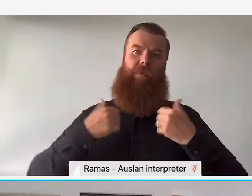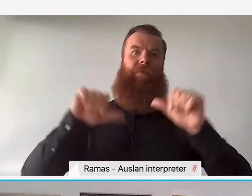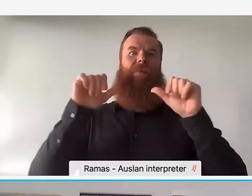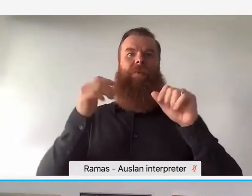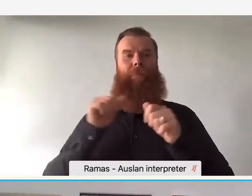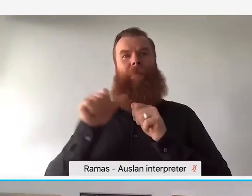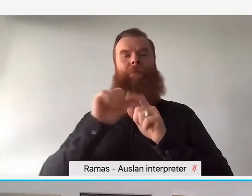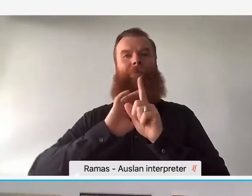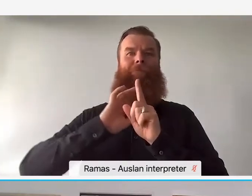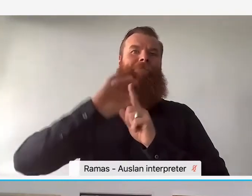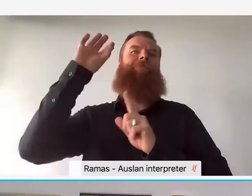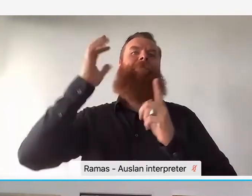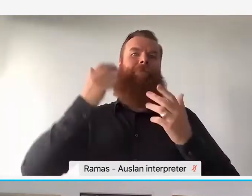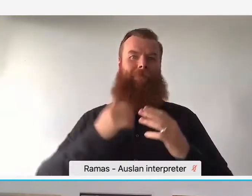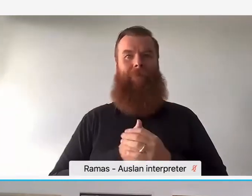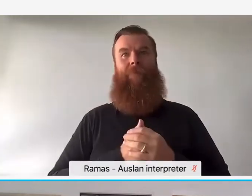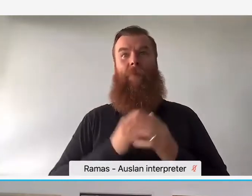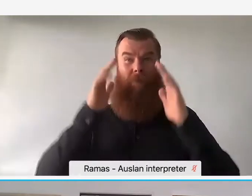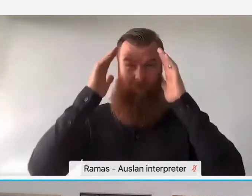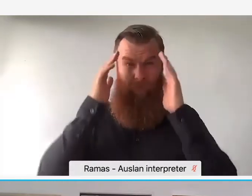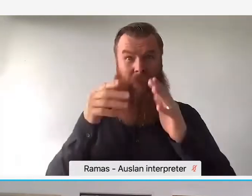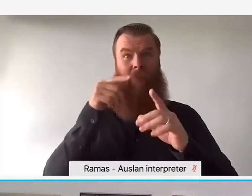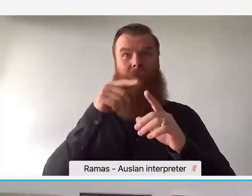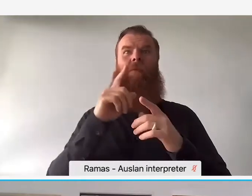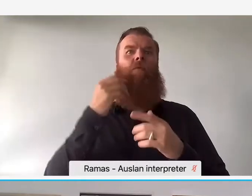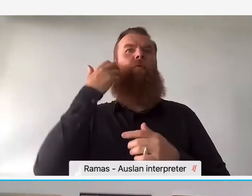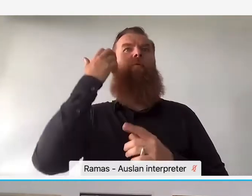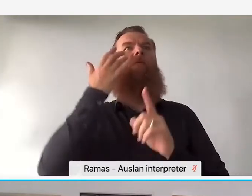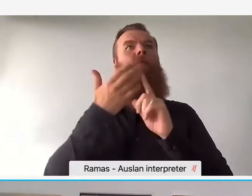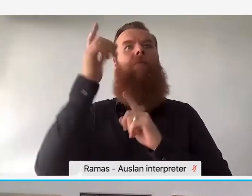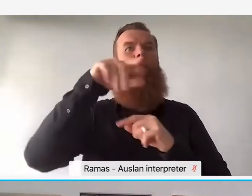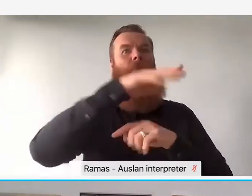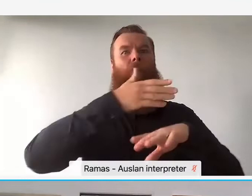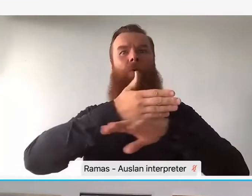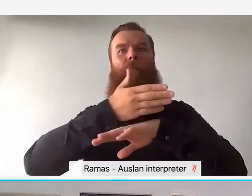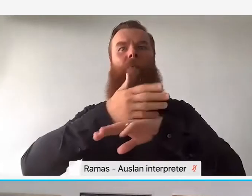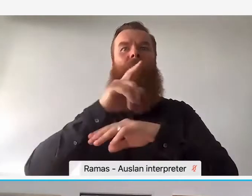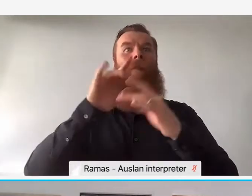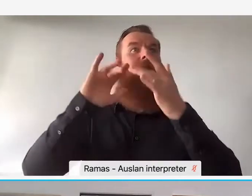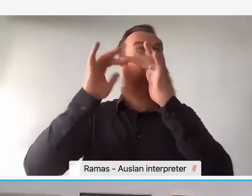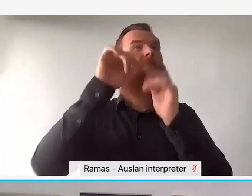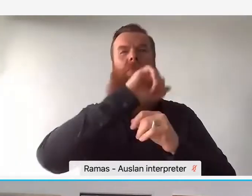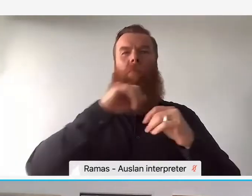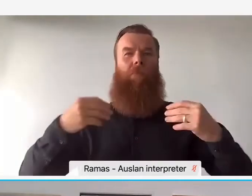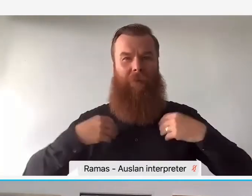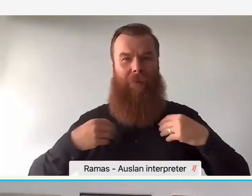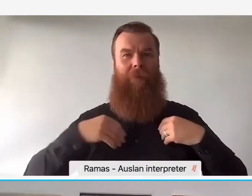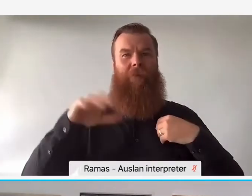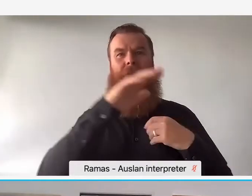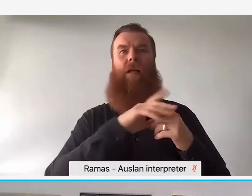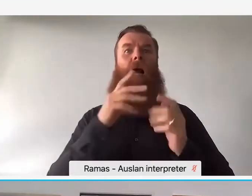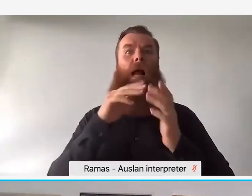be focusing on that in the future, and reaching out to businesses to assist you with